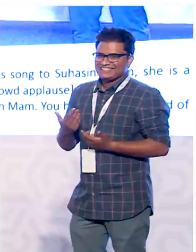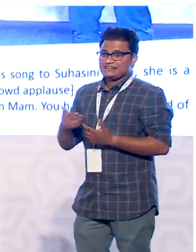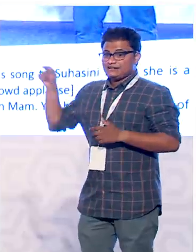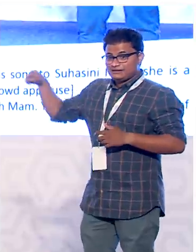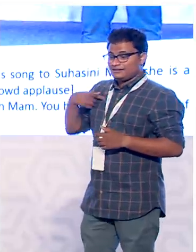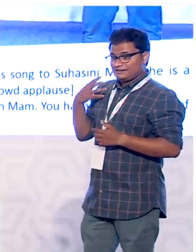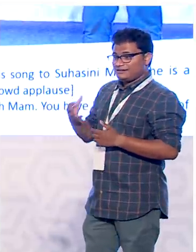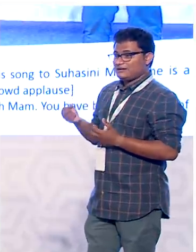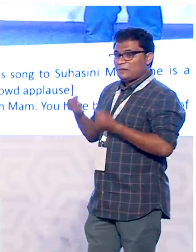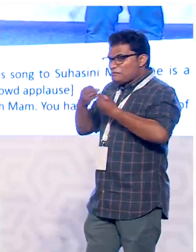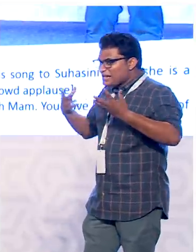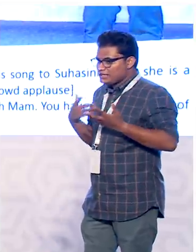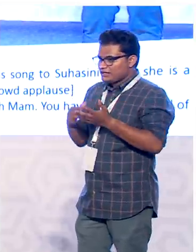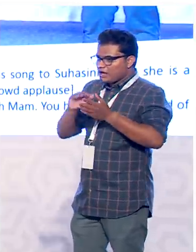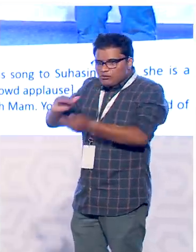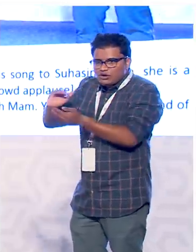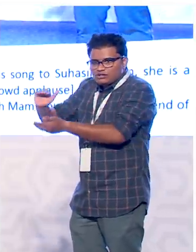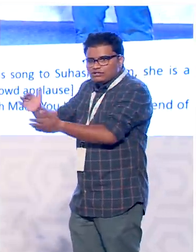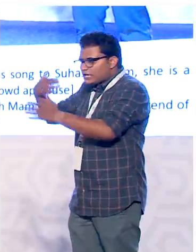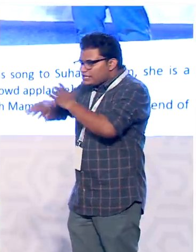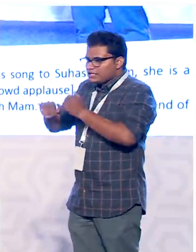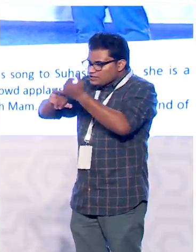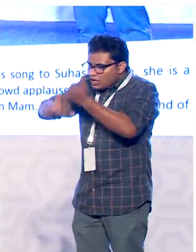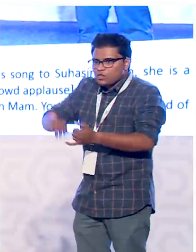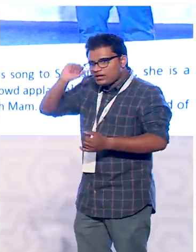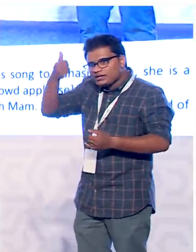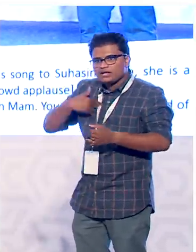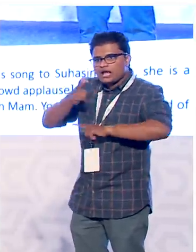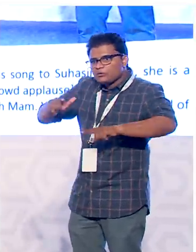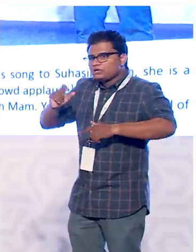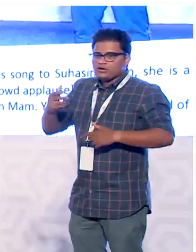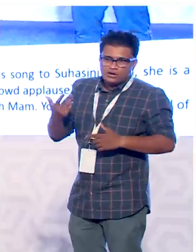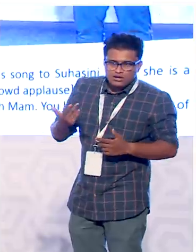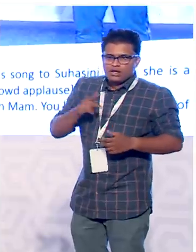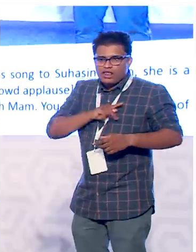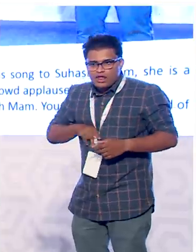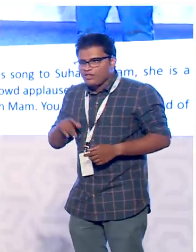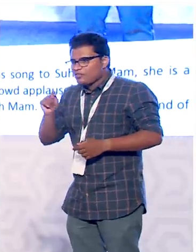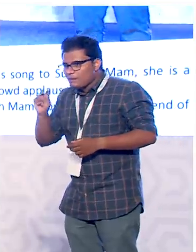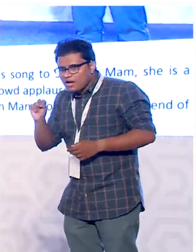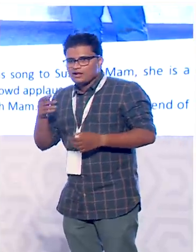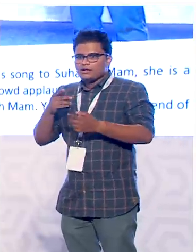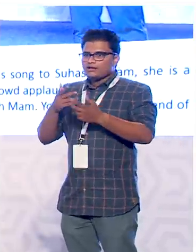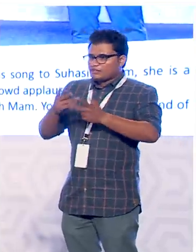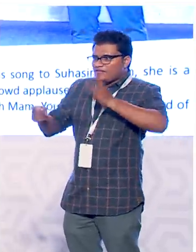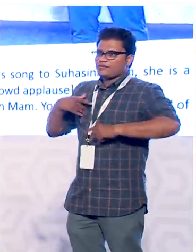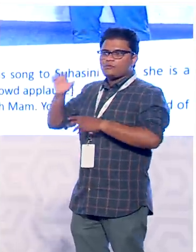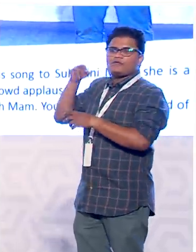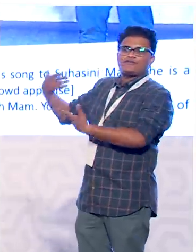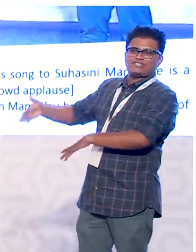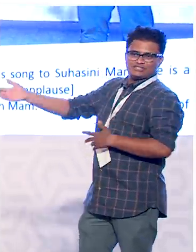have pretty much received awards in all the South Indian languages for your roles. You have been into direction. Now you also take care